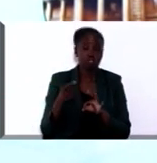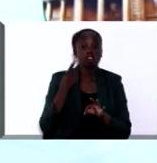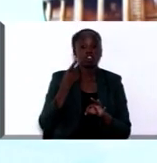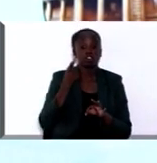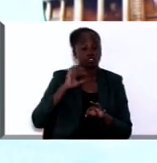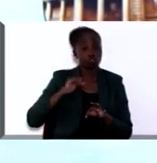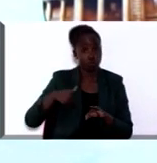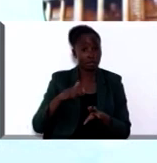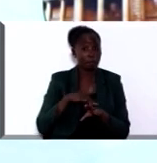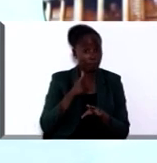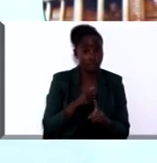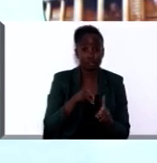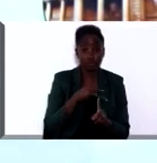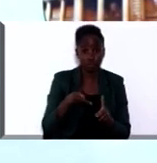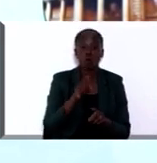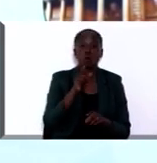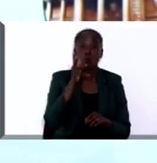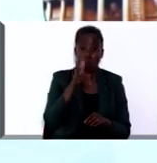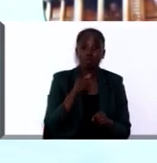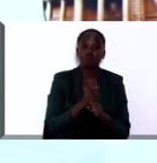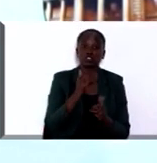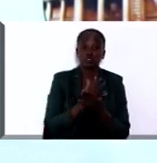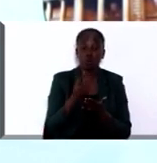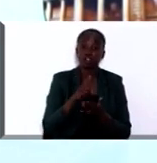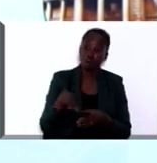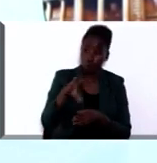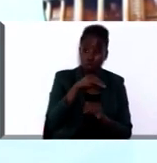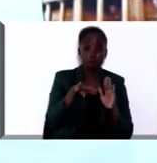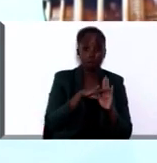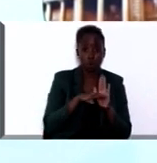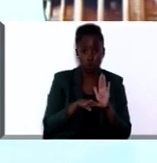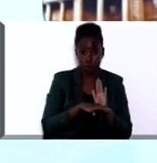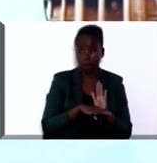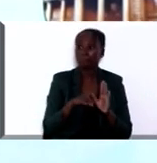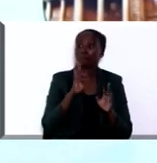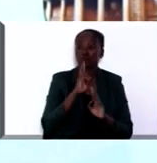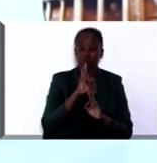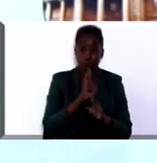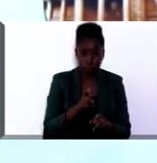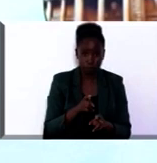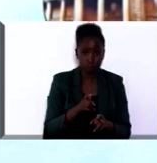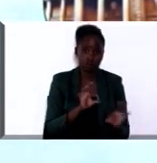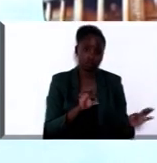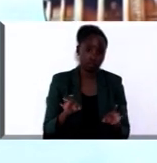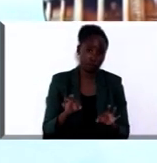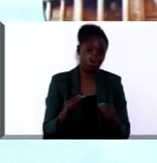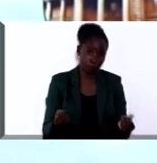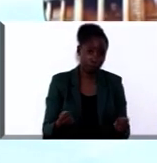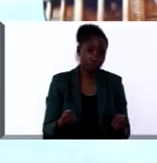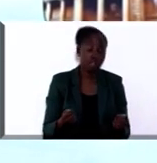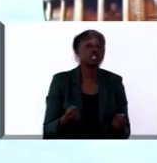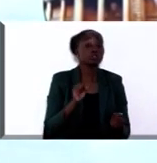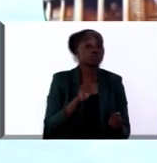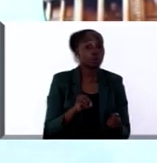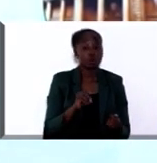activists will work with us to ensure that all our programs are responsive. But, honorable members, it's